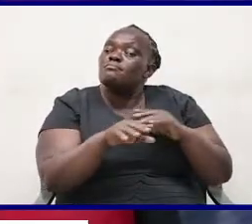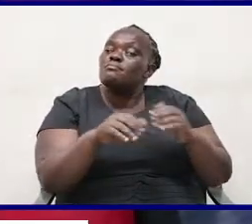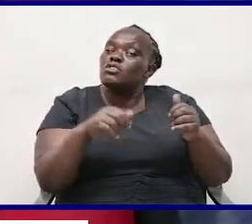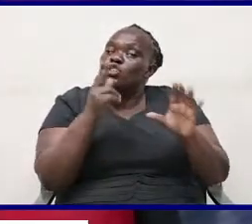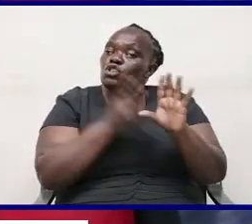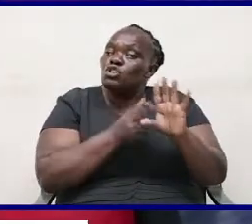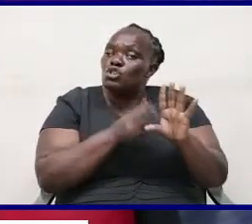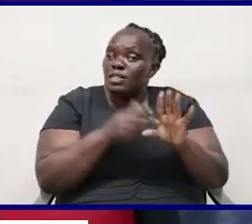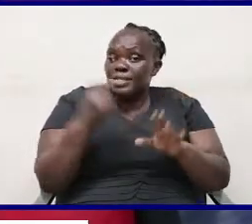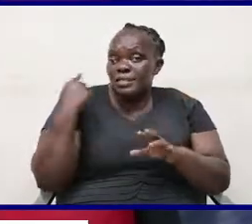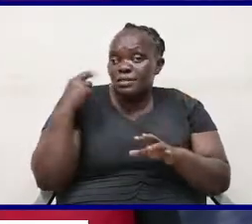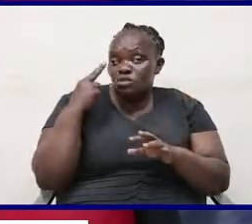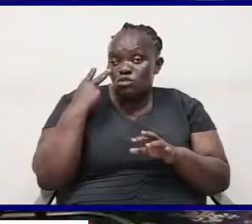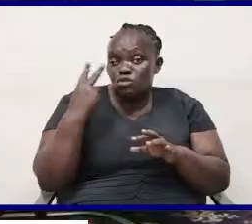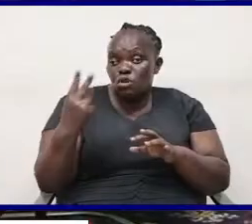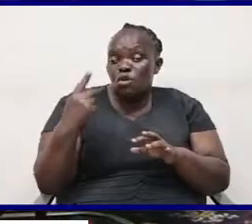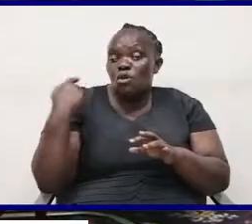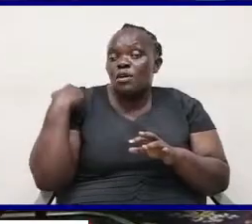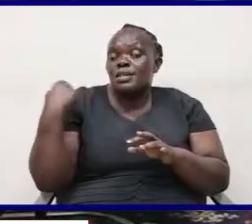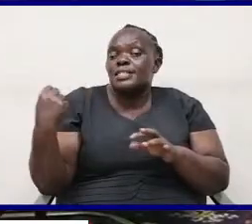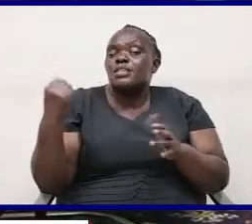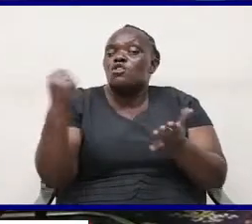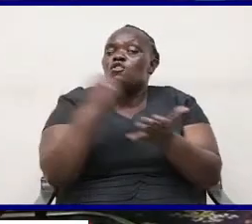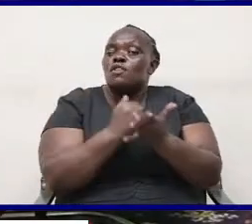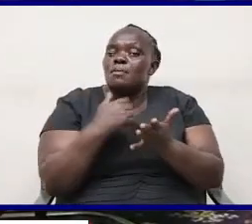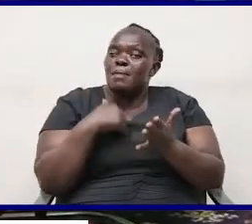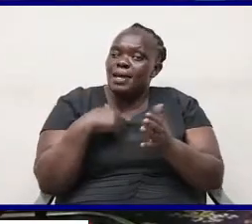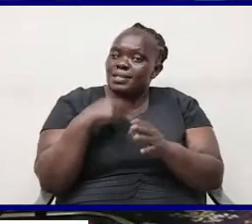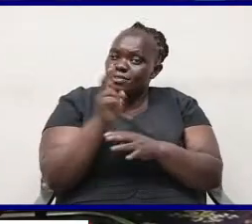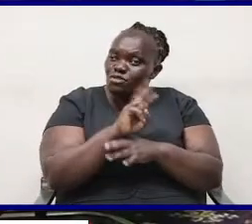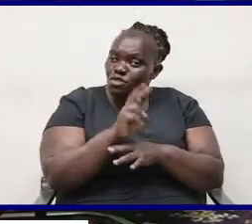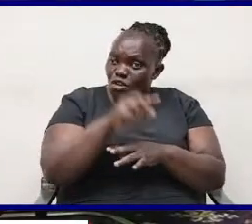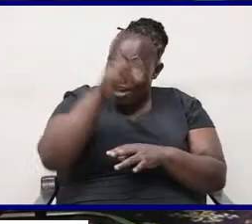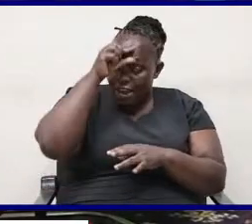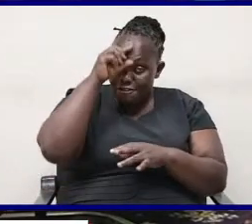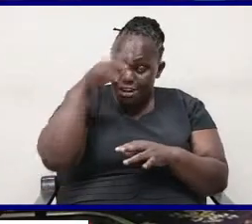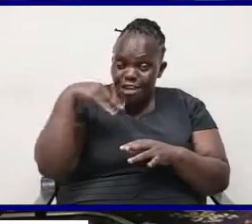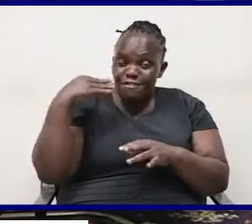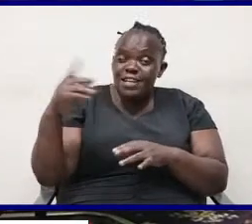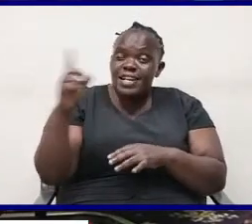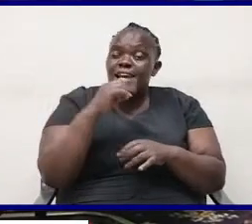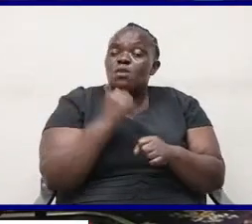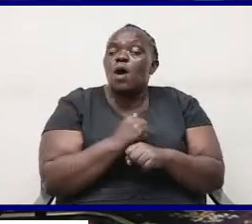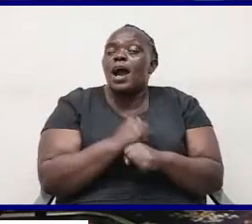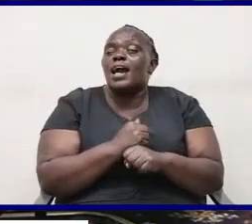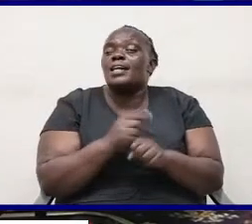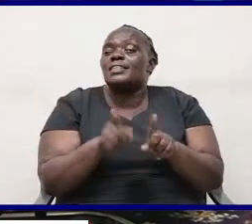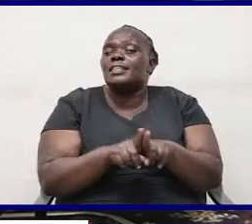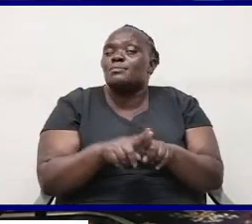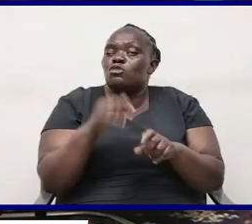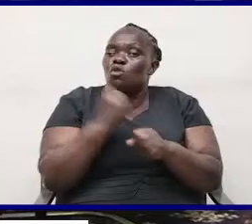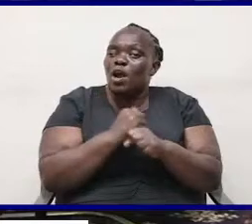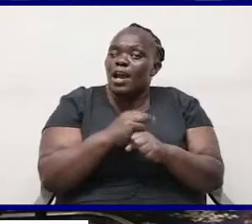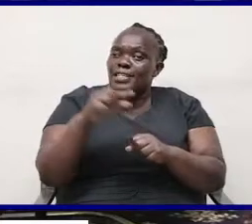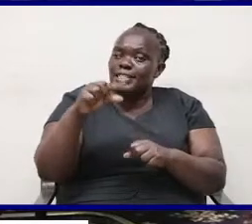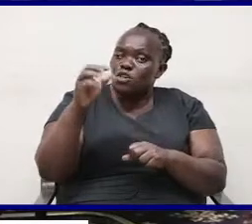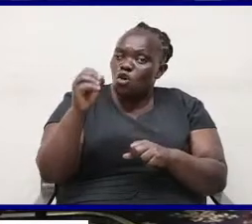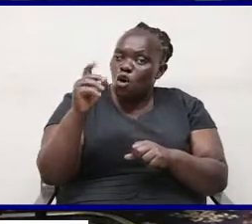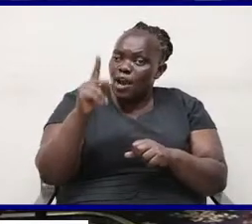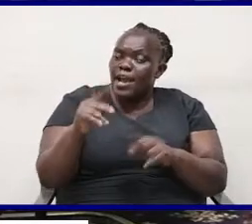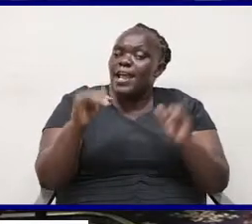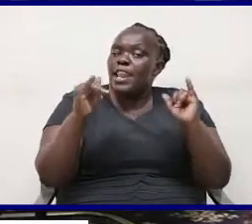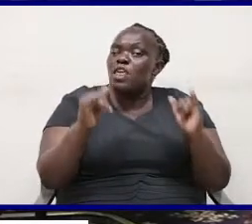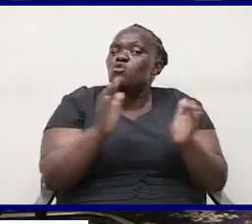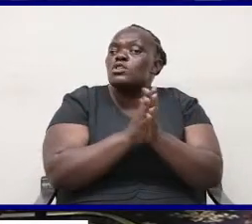Actually, I saw recently from our, monitoring, because my office monitors what government is doing on a daily basis. We actually have what we call GOK Daily News Brief every